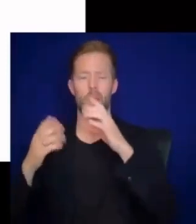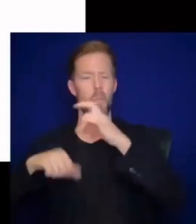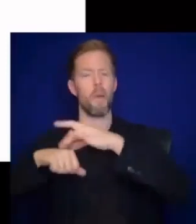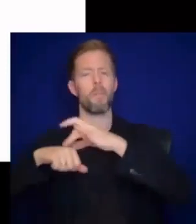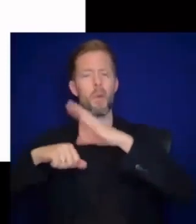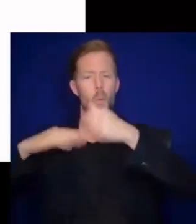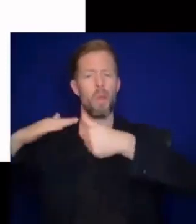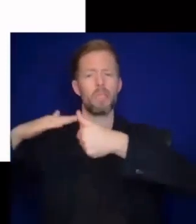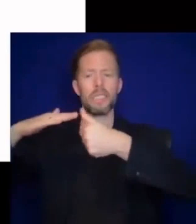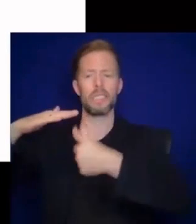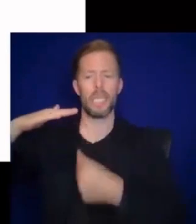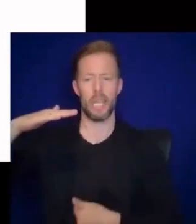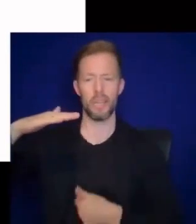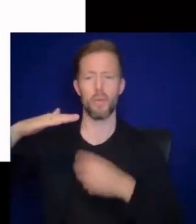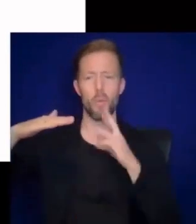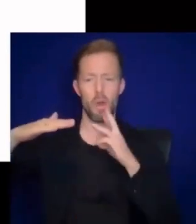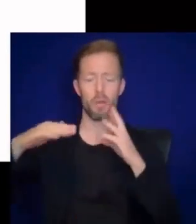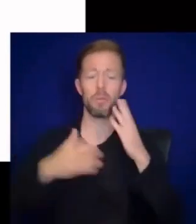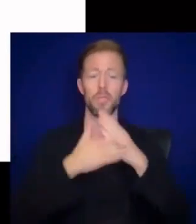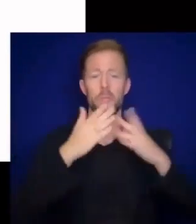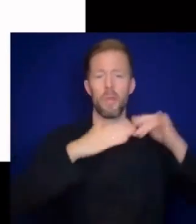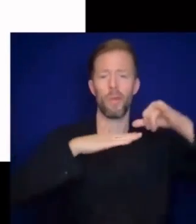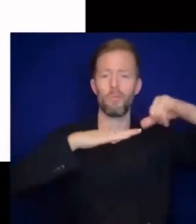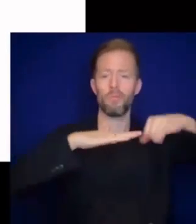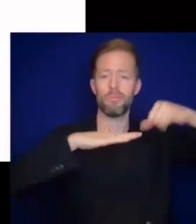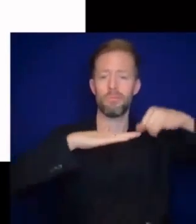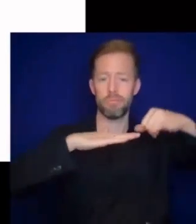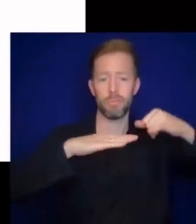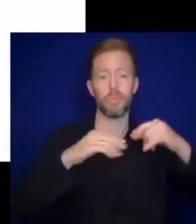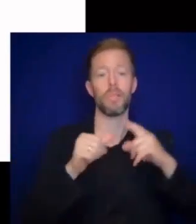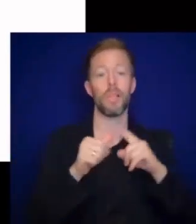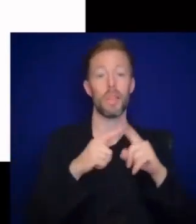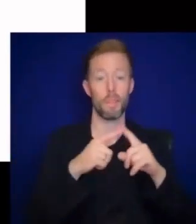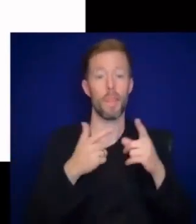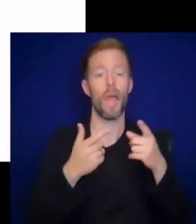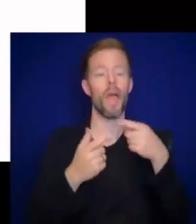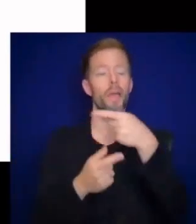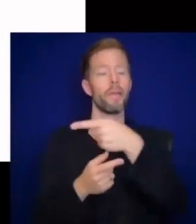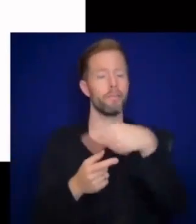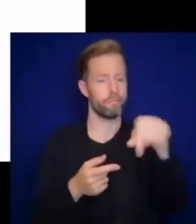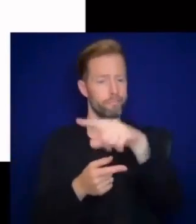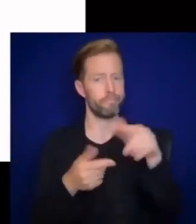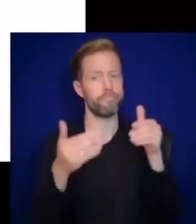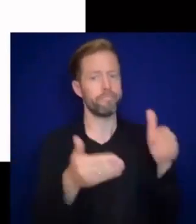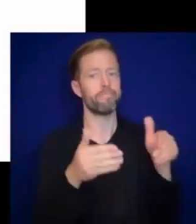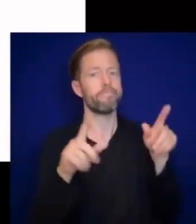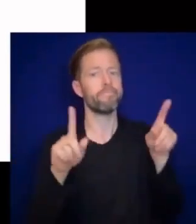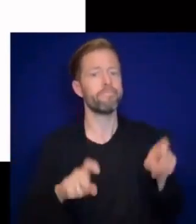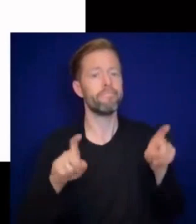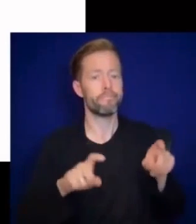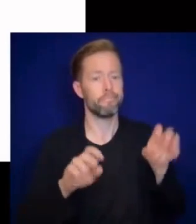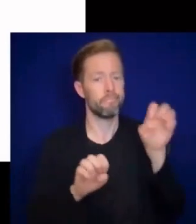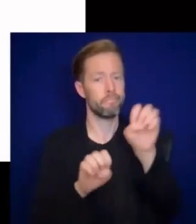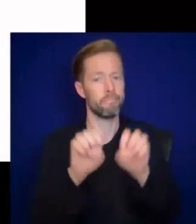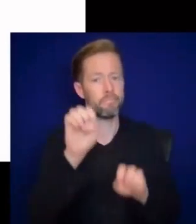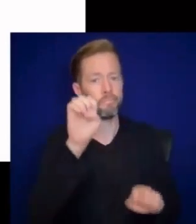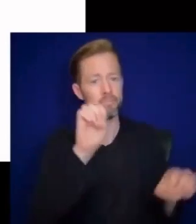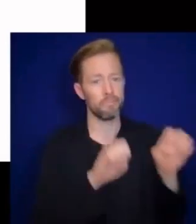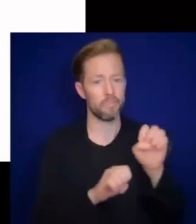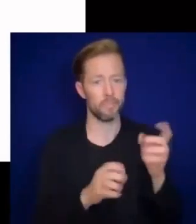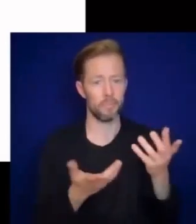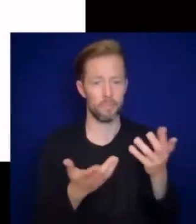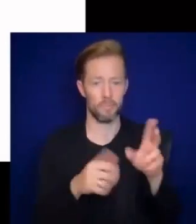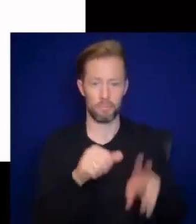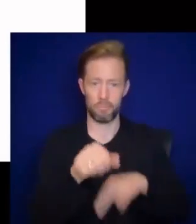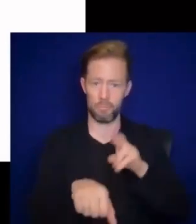they sink and some say they float. And then they had to test. So there was